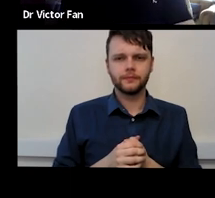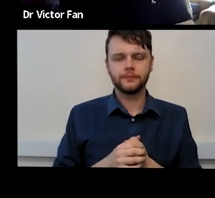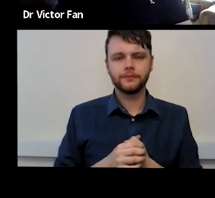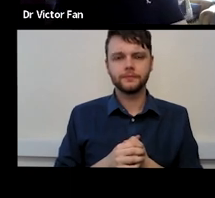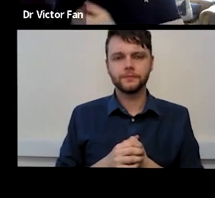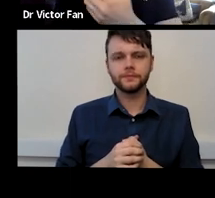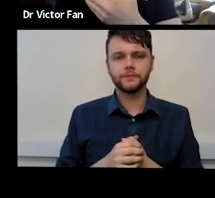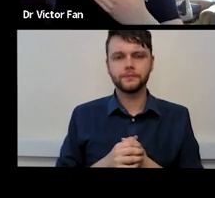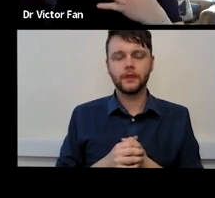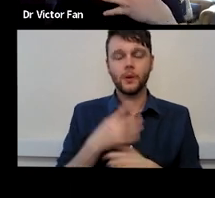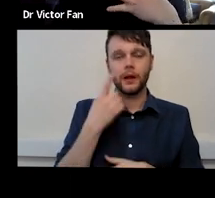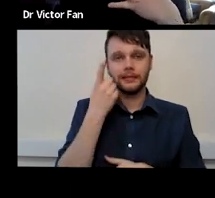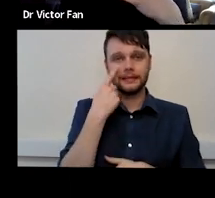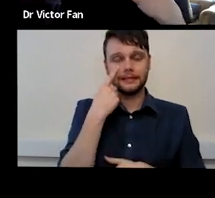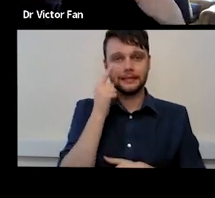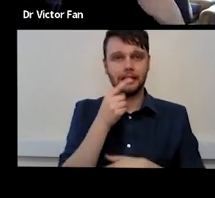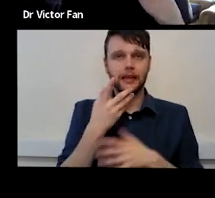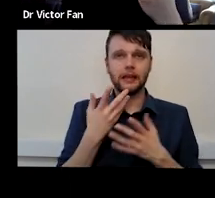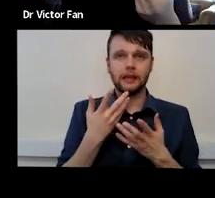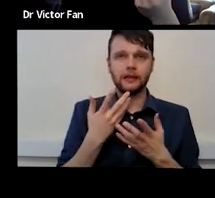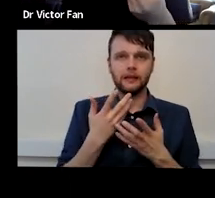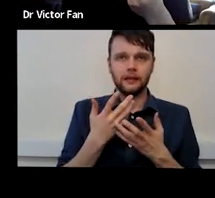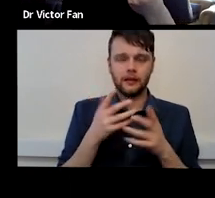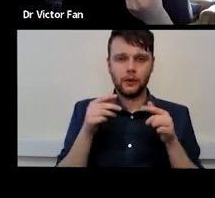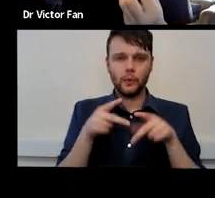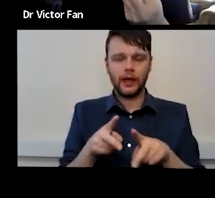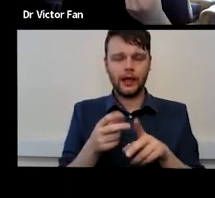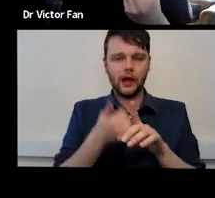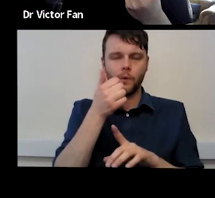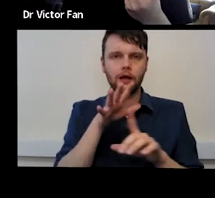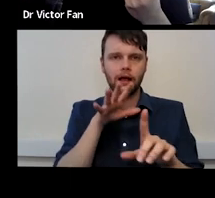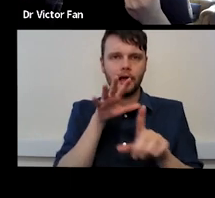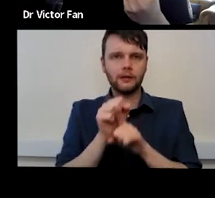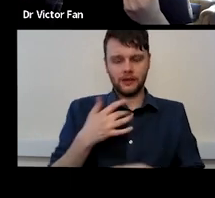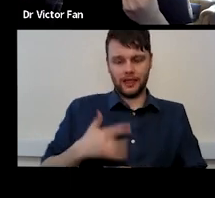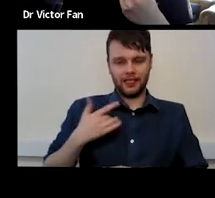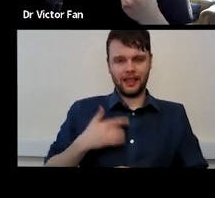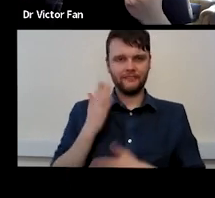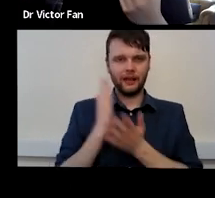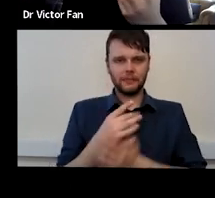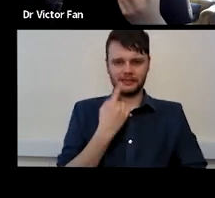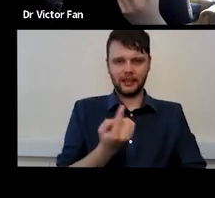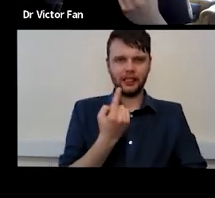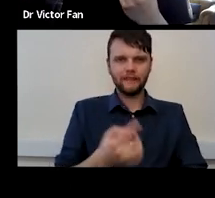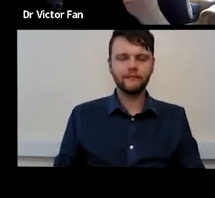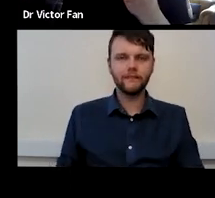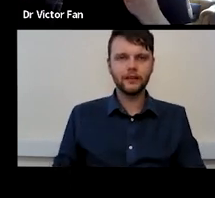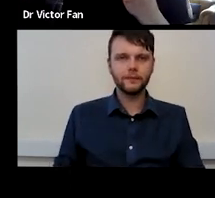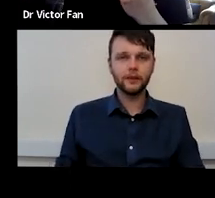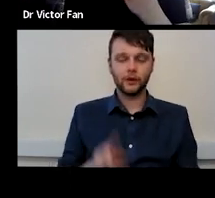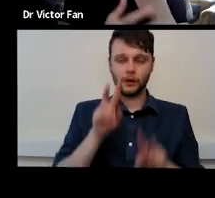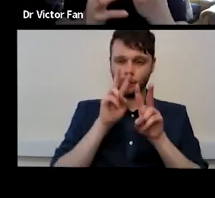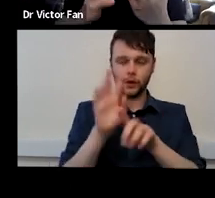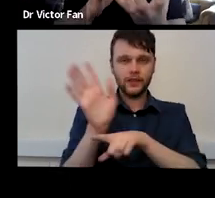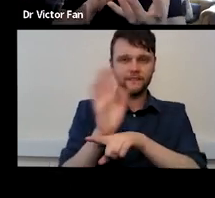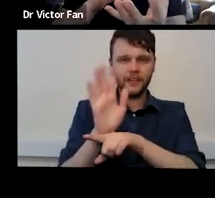And so you can see it as a way to capture life in itself. So by watching these films, you can